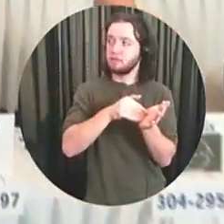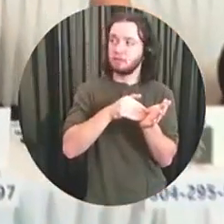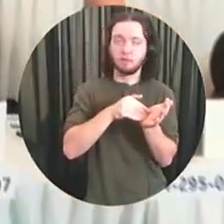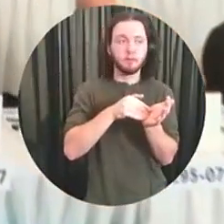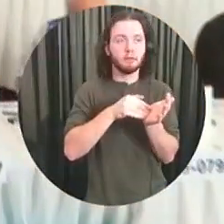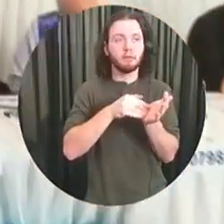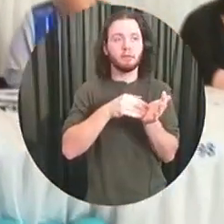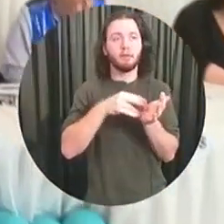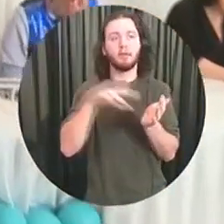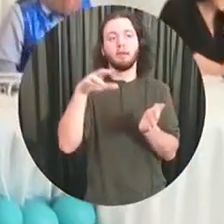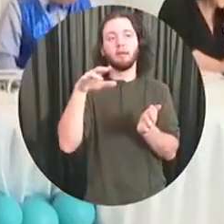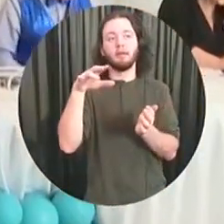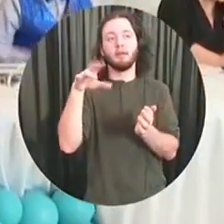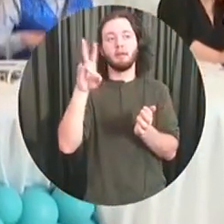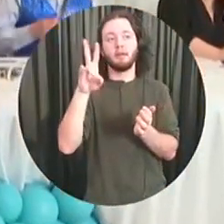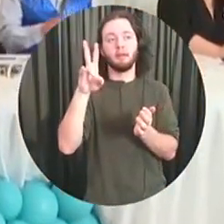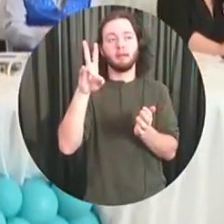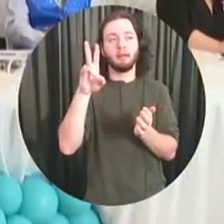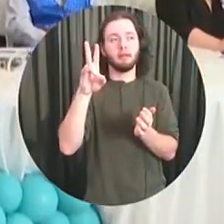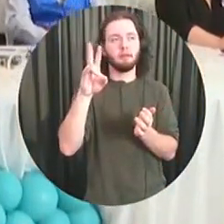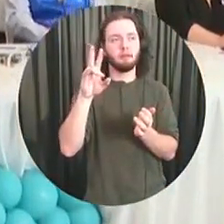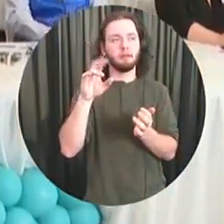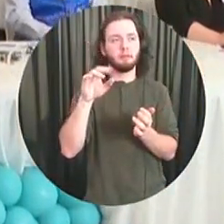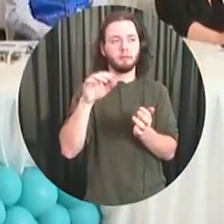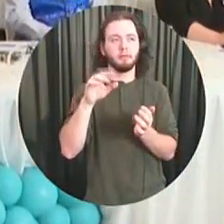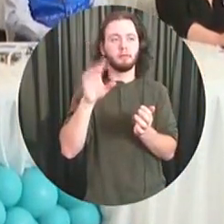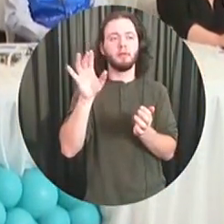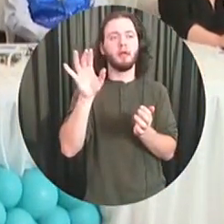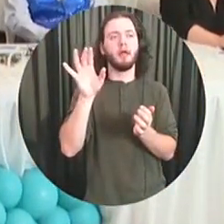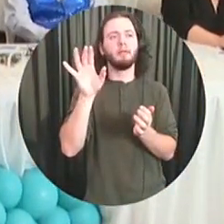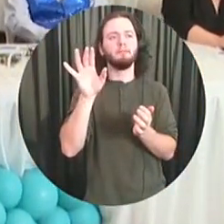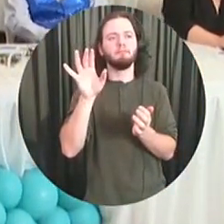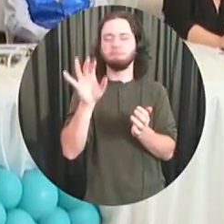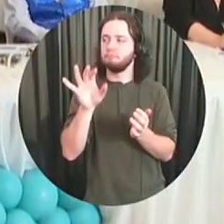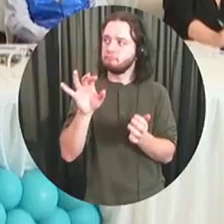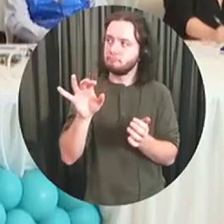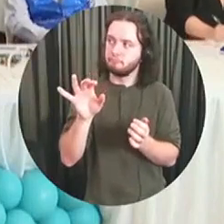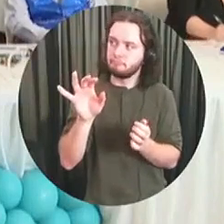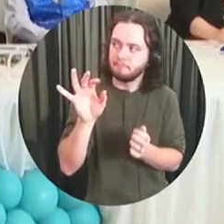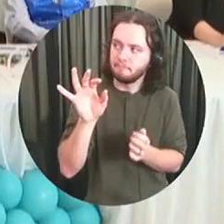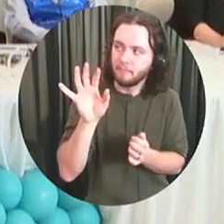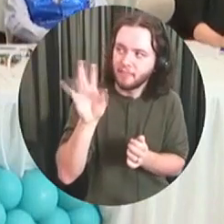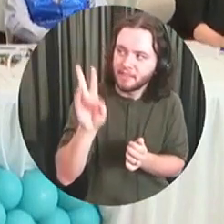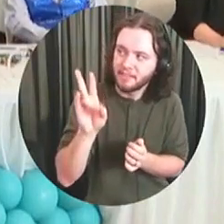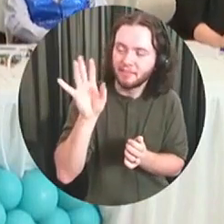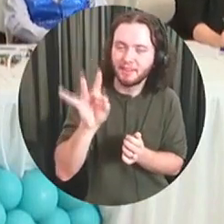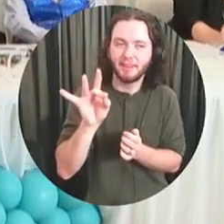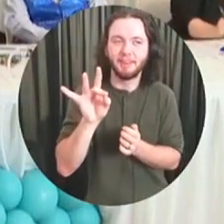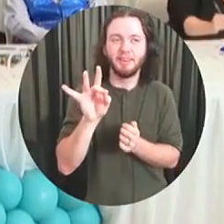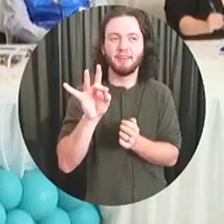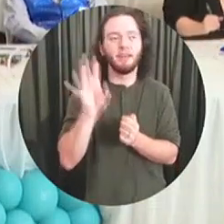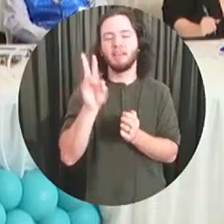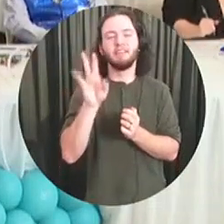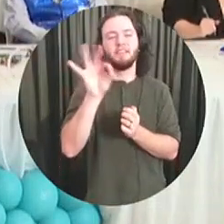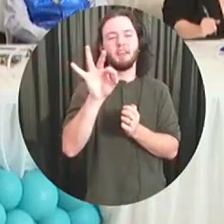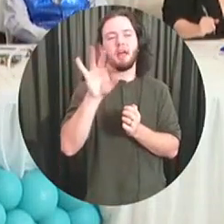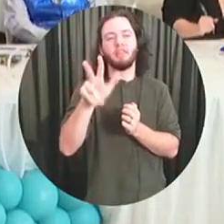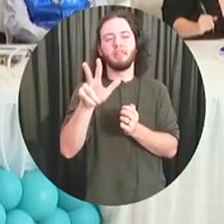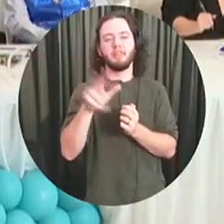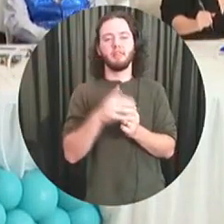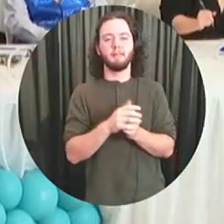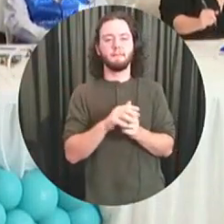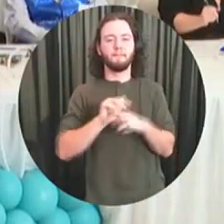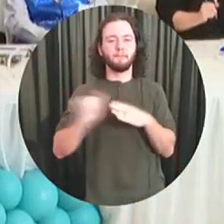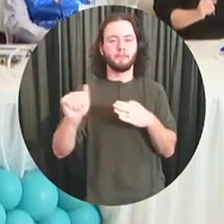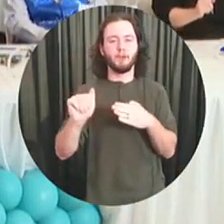$238,798. Wow. And I know the Mid-Ohio Valley probably has more to give. I think they do. We still have about another 30 minutes. Mm-hmm. So